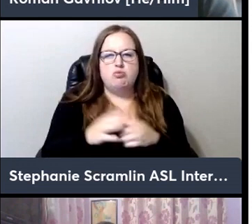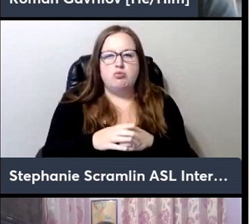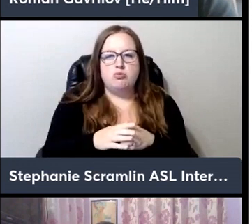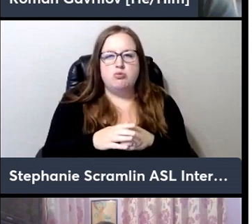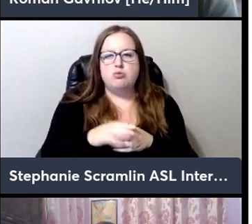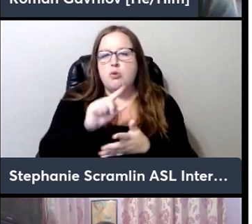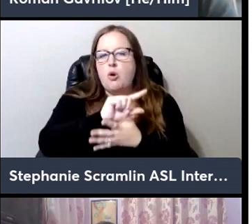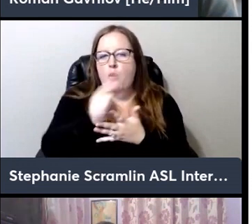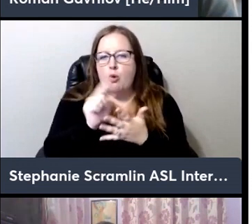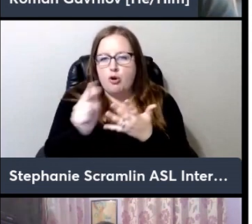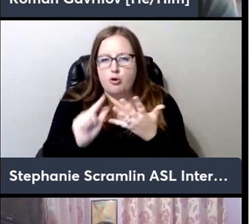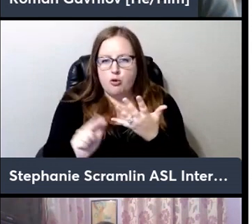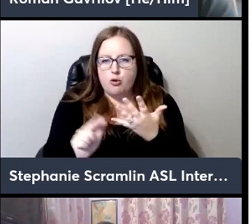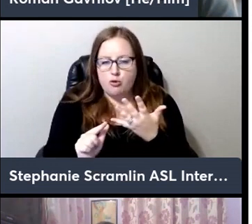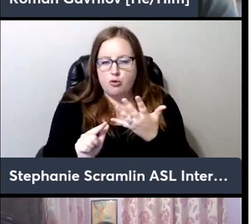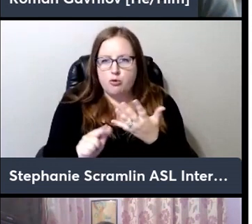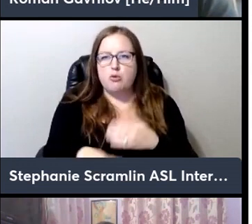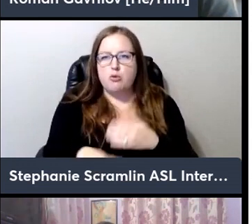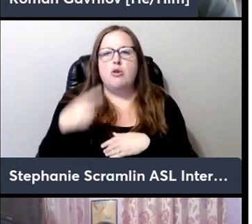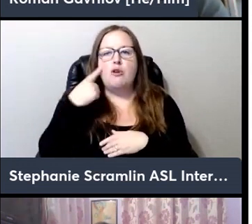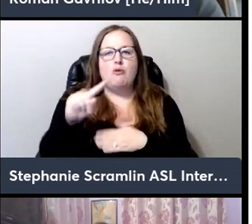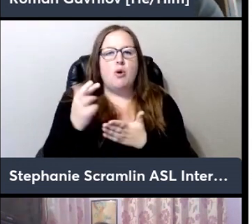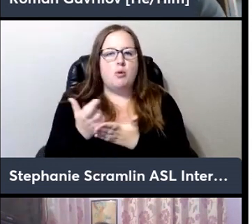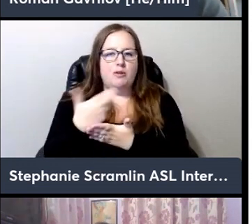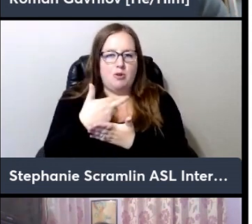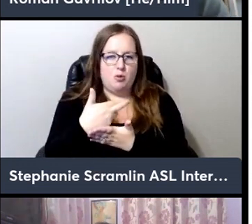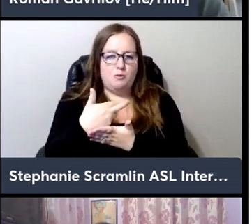orders for review.